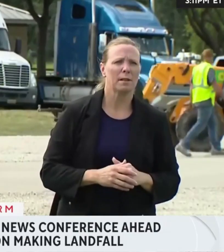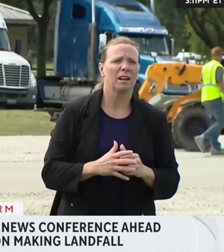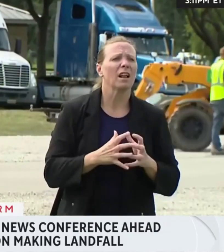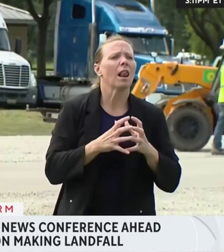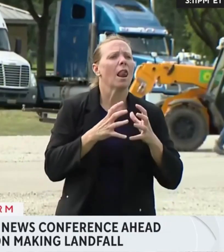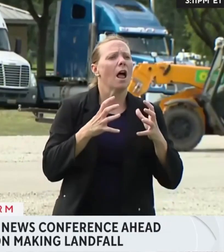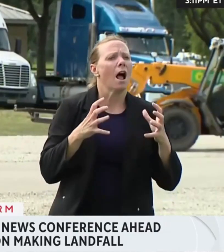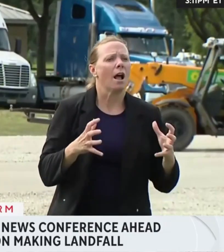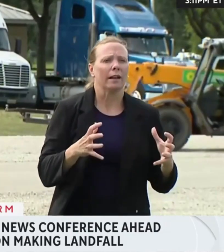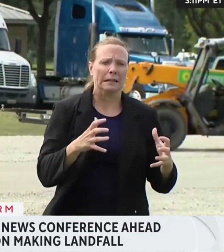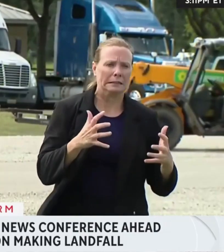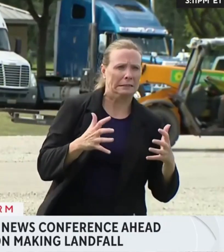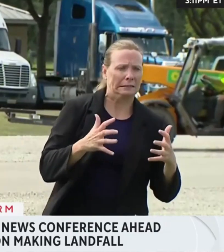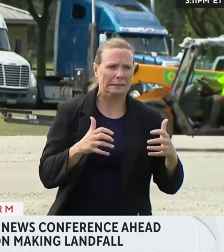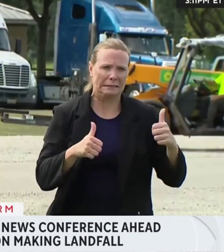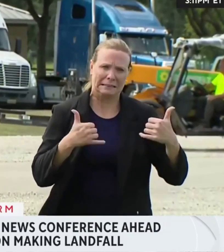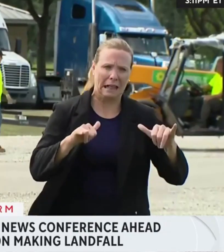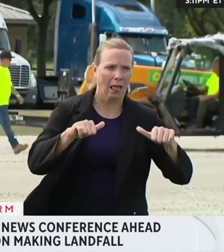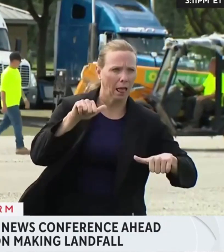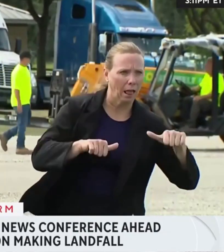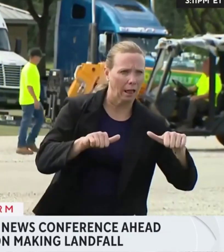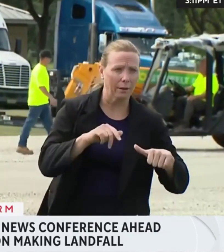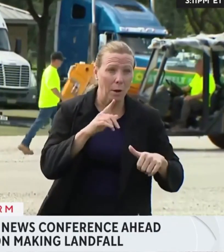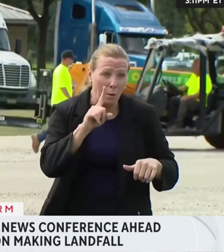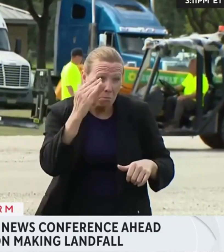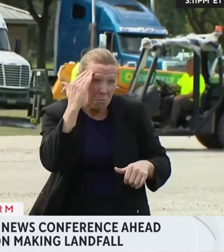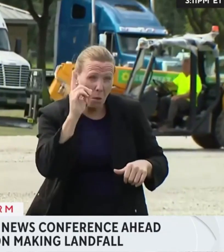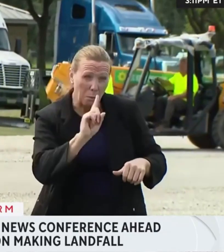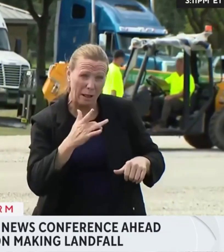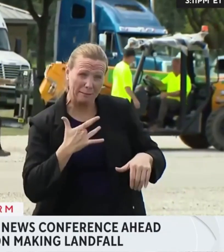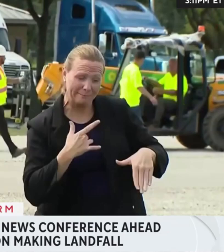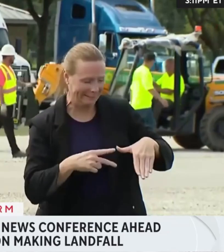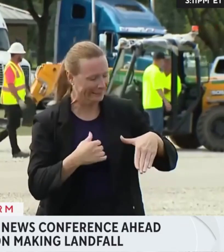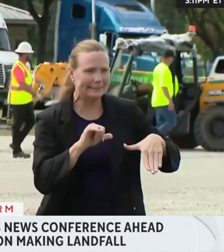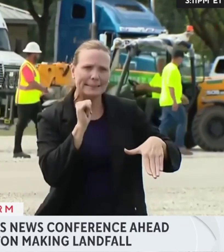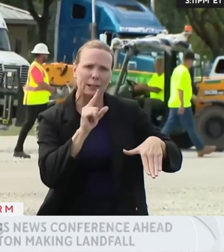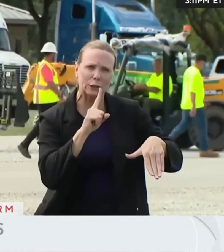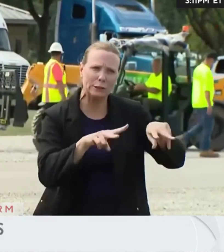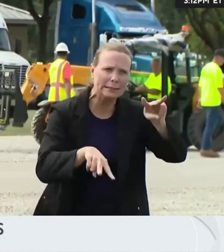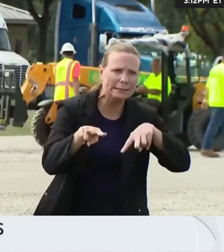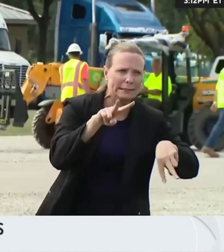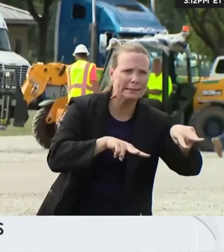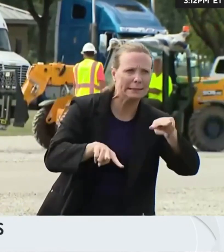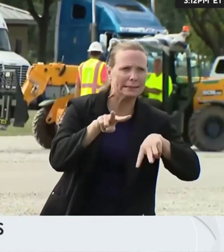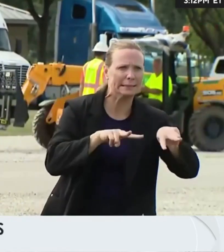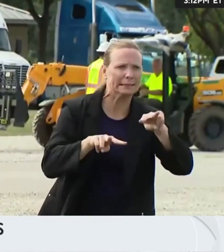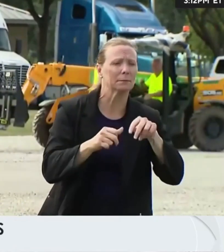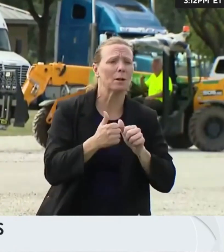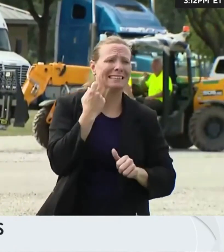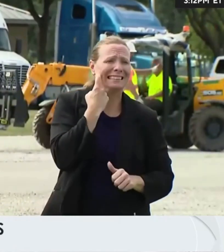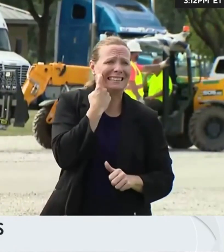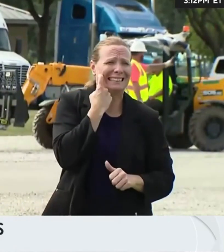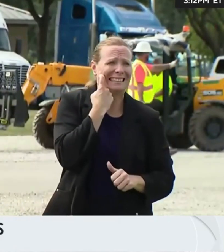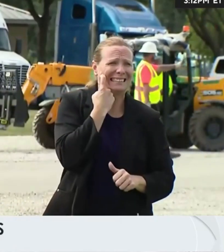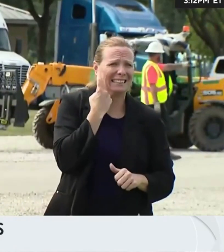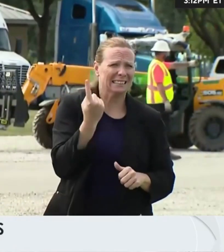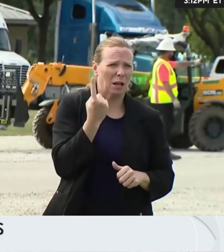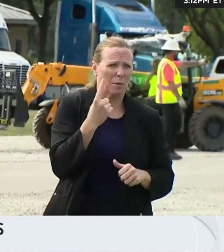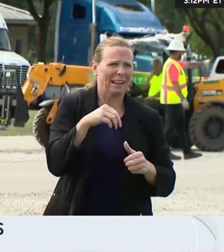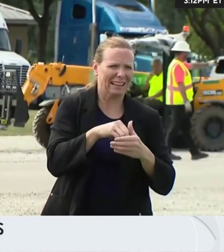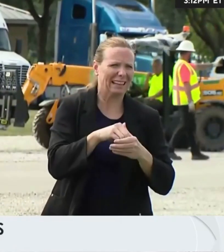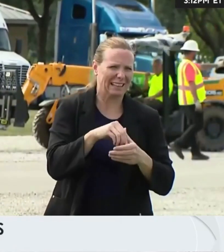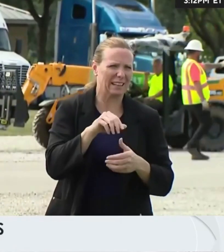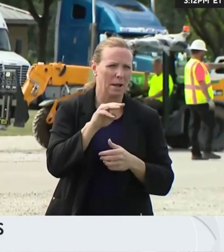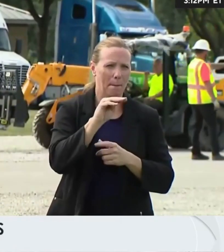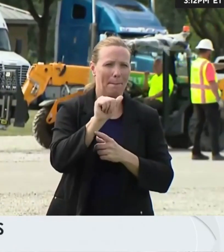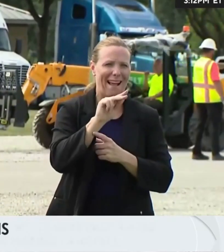Hurricane Milton. The eye of the storm is going to hit. I think the most recent models have it somewhere in Manatee County, just